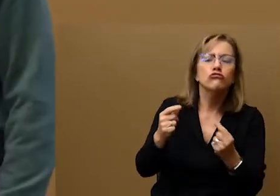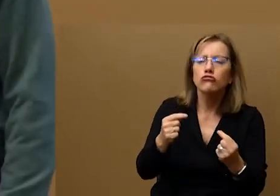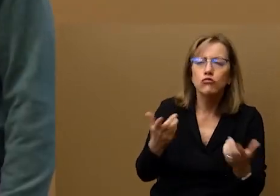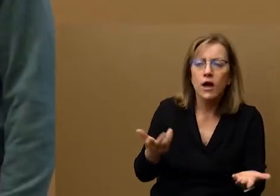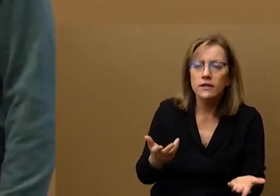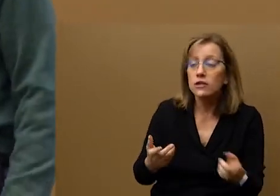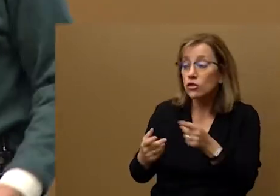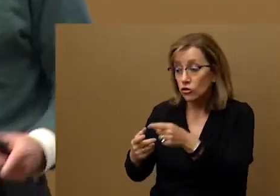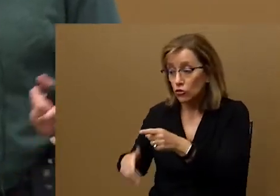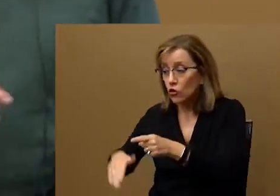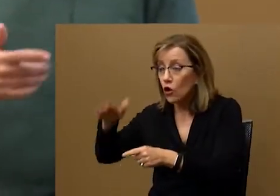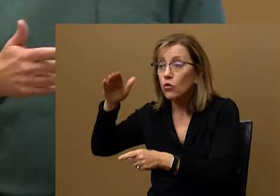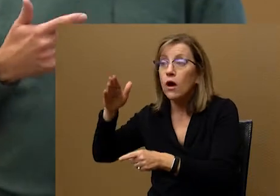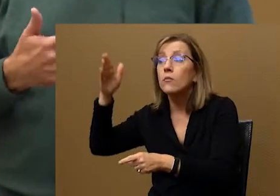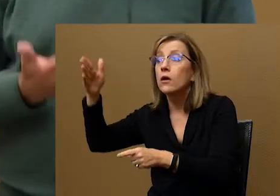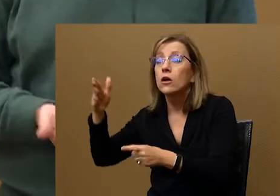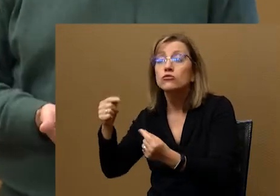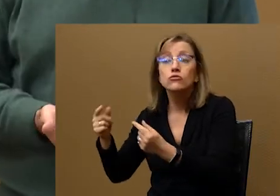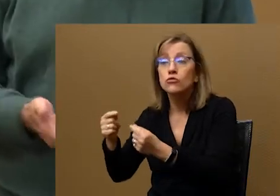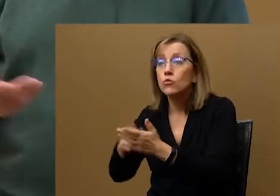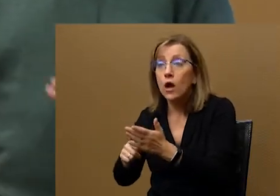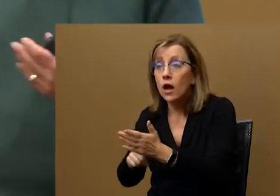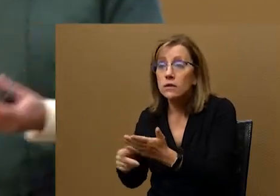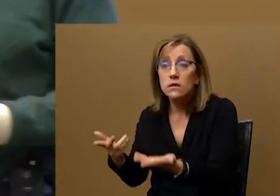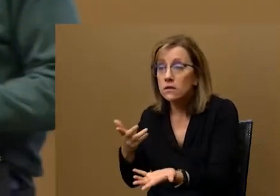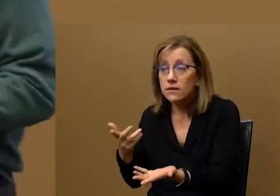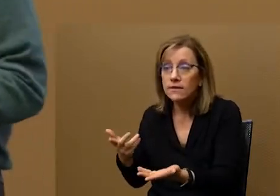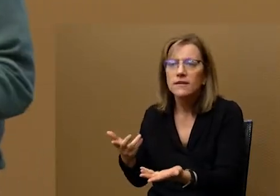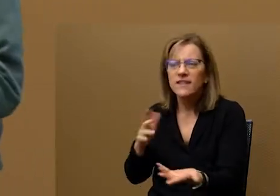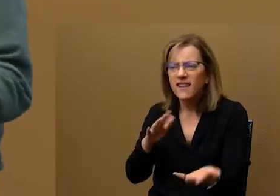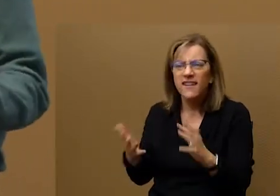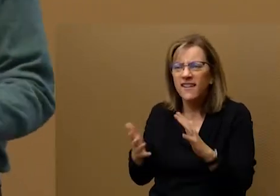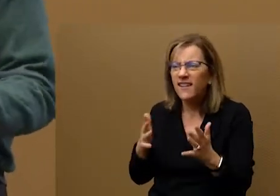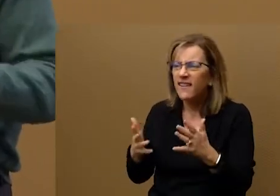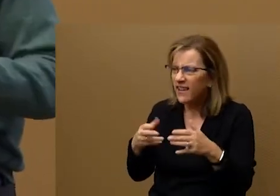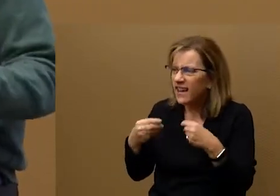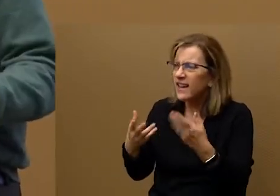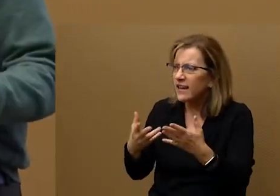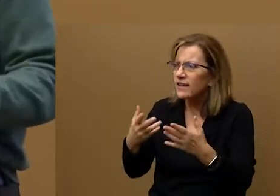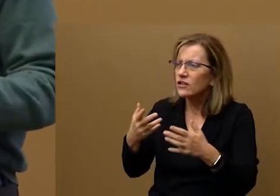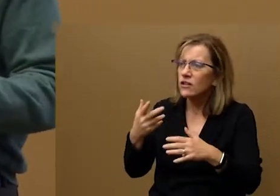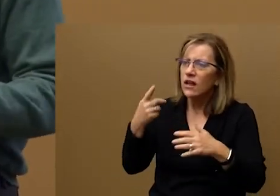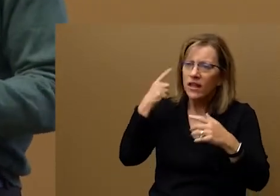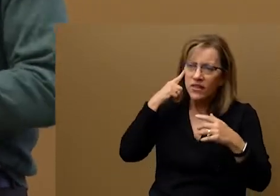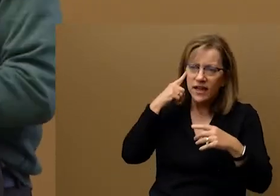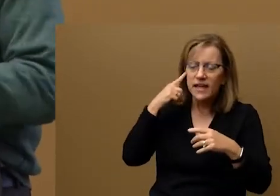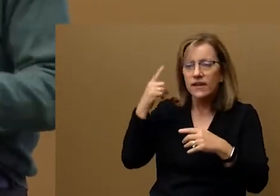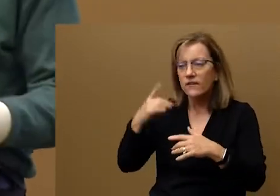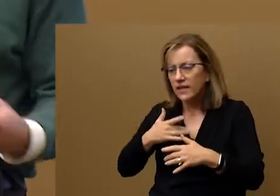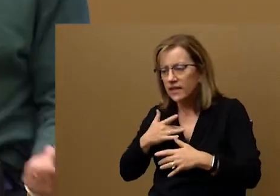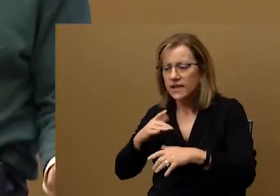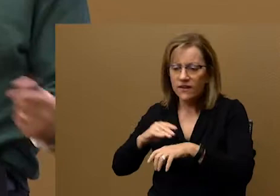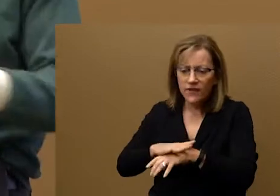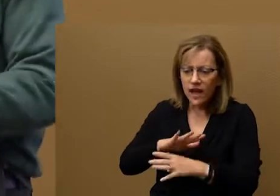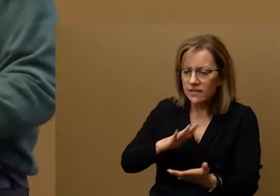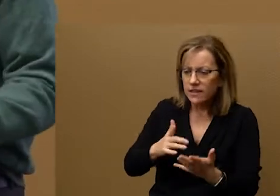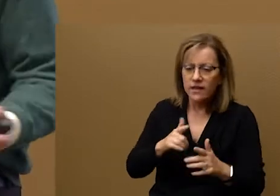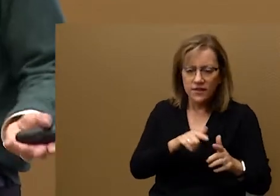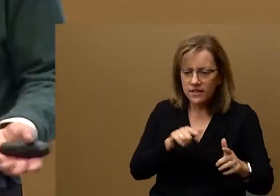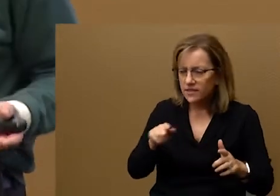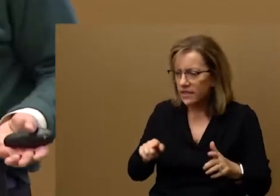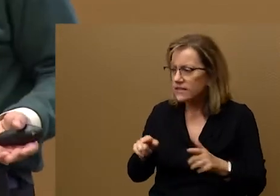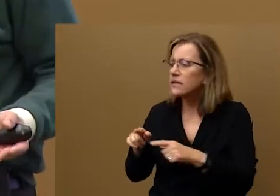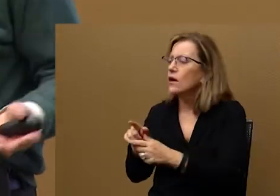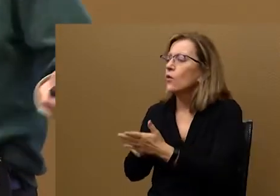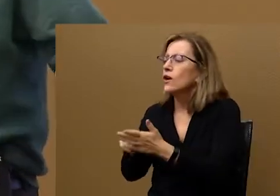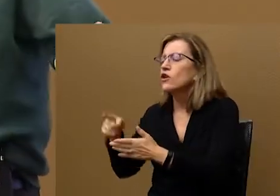which? You think, you feel this. You feel what? Similar? Thinking affect feeling, feeling affect thinking.